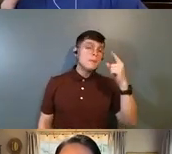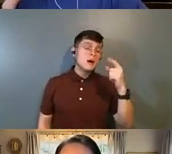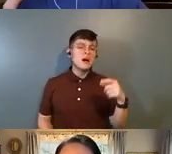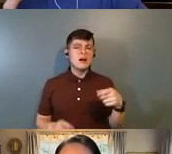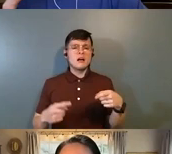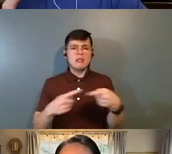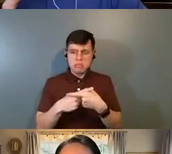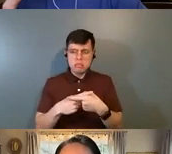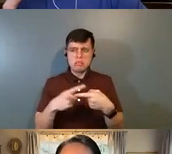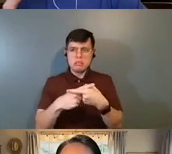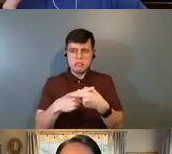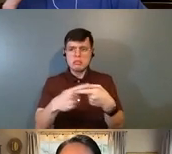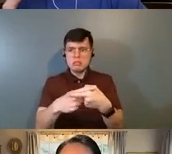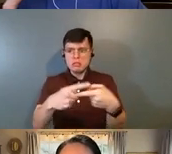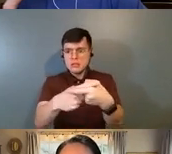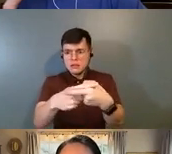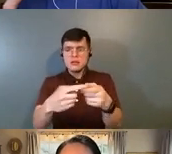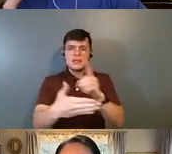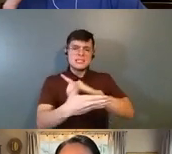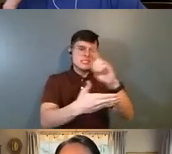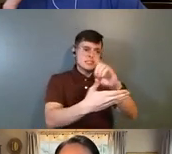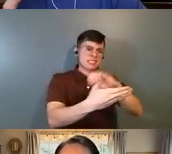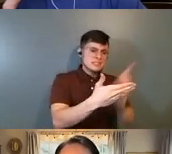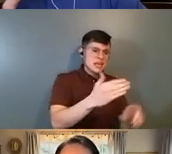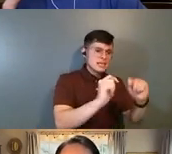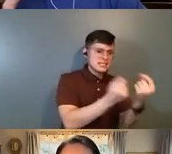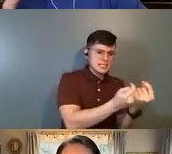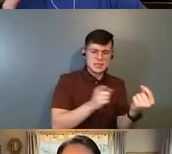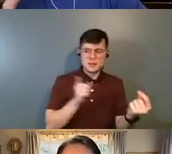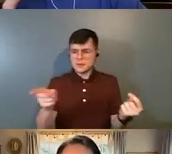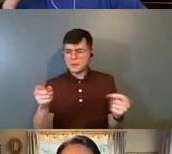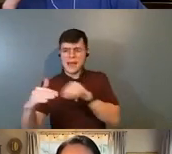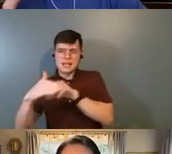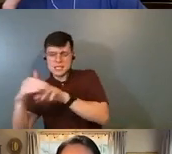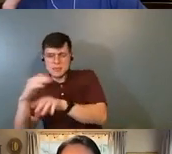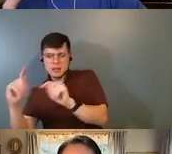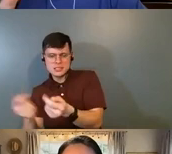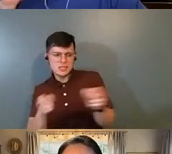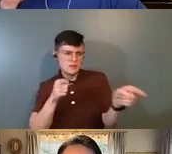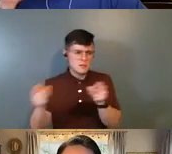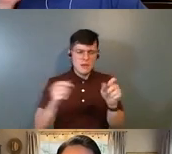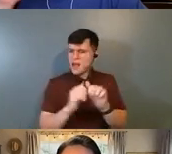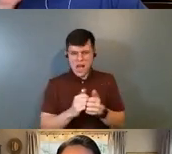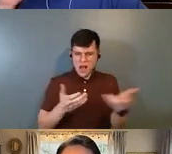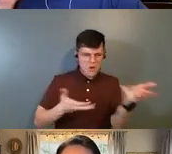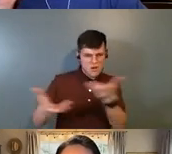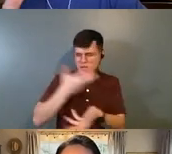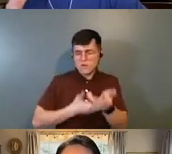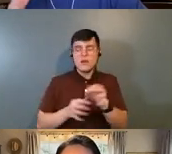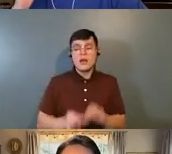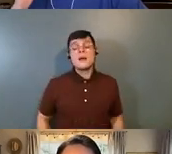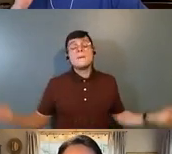with the design team and how are we going to do this, I think it's more important that you're making it